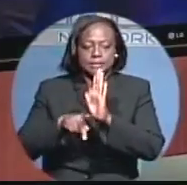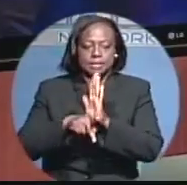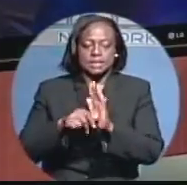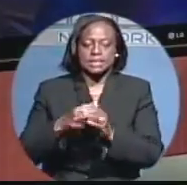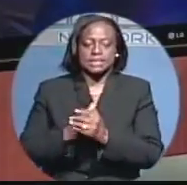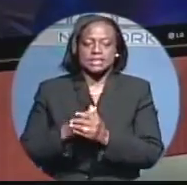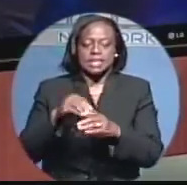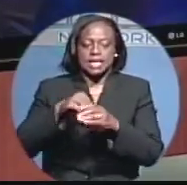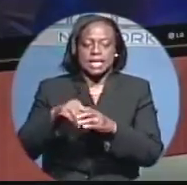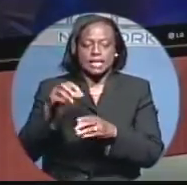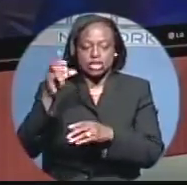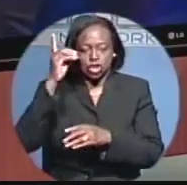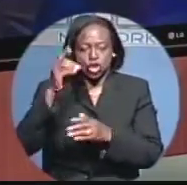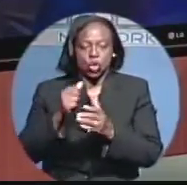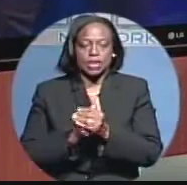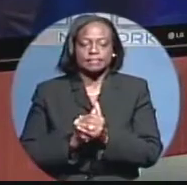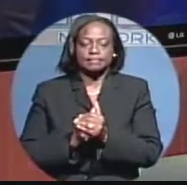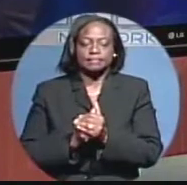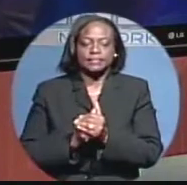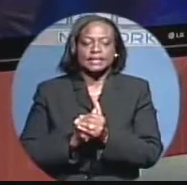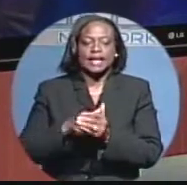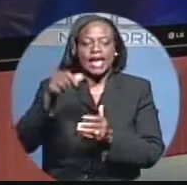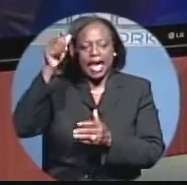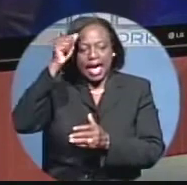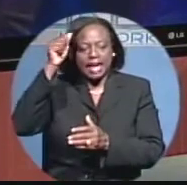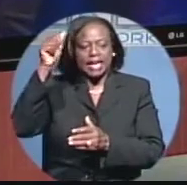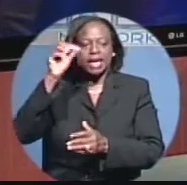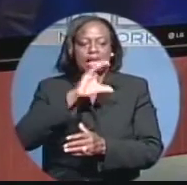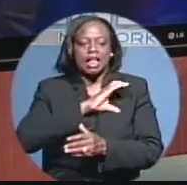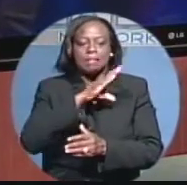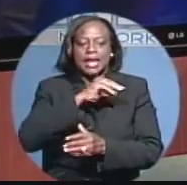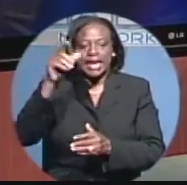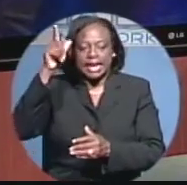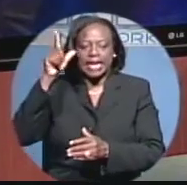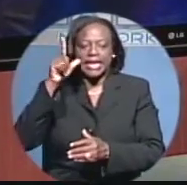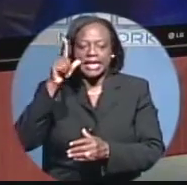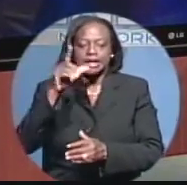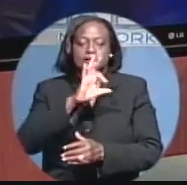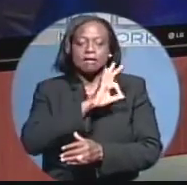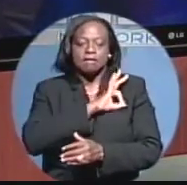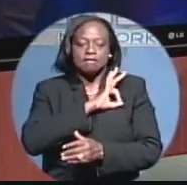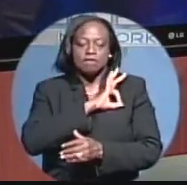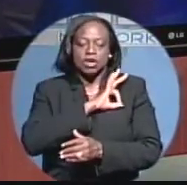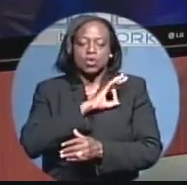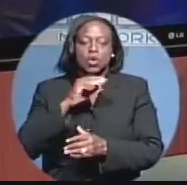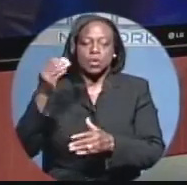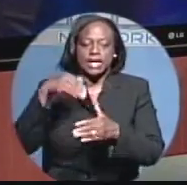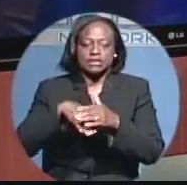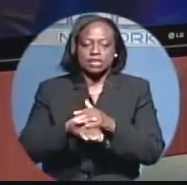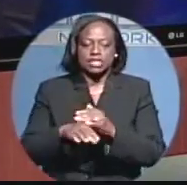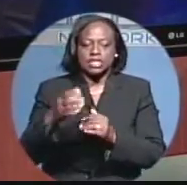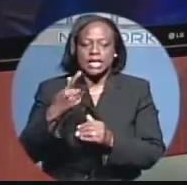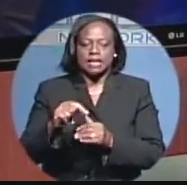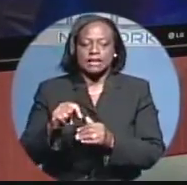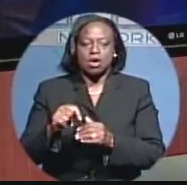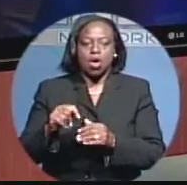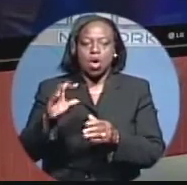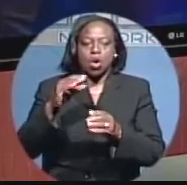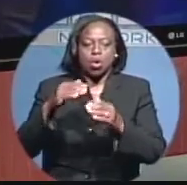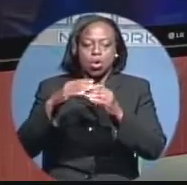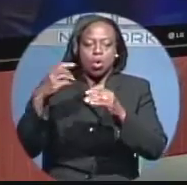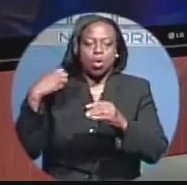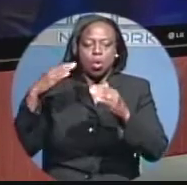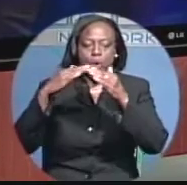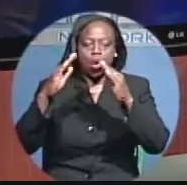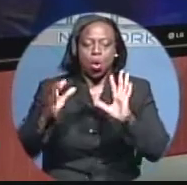Well, on Friday past, Ali Culmer and Linda Ford were inducted into the International Softball Federation's Hall of Fame at Government House. For Sports